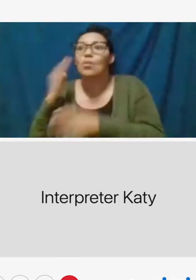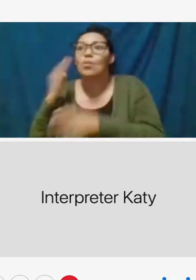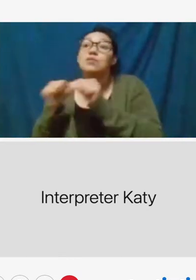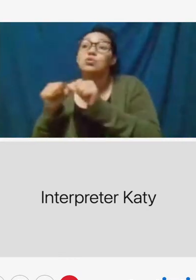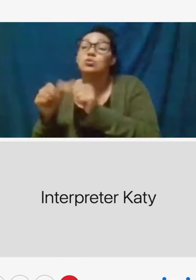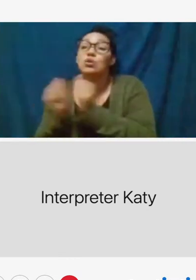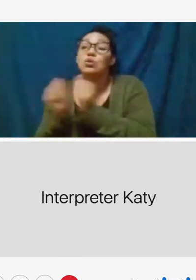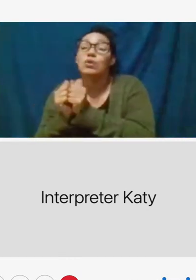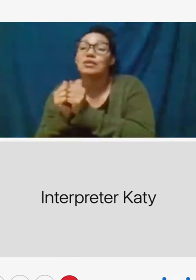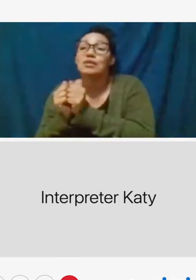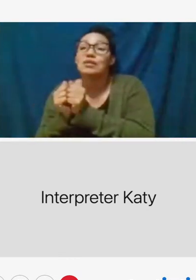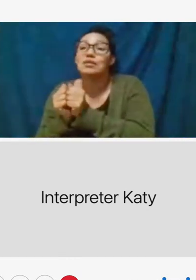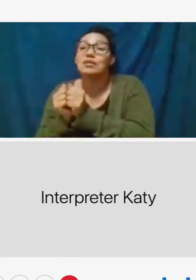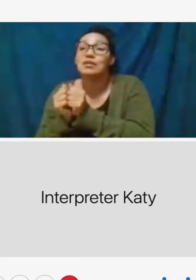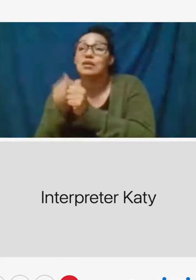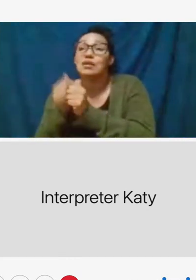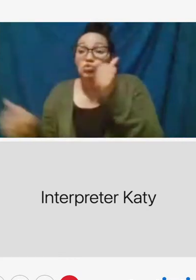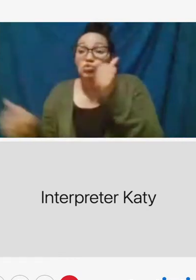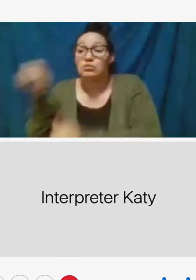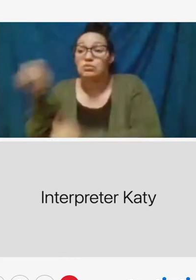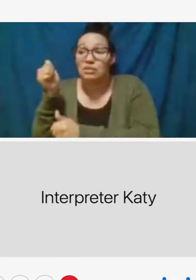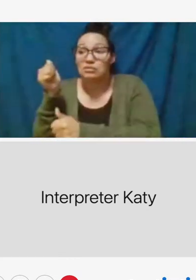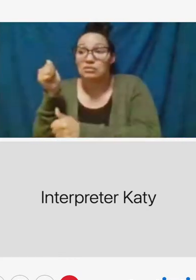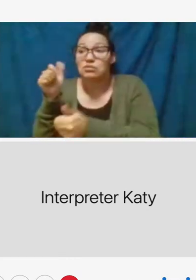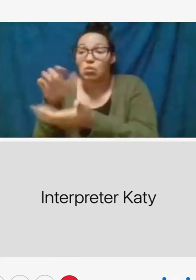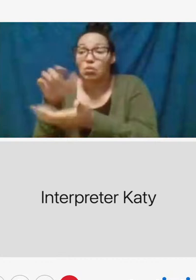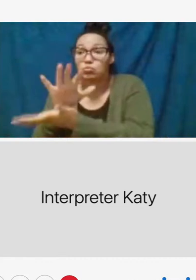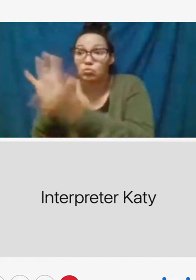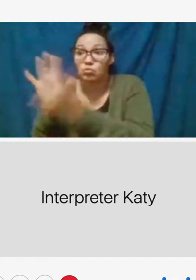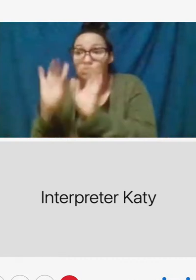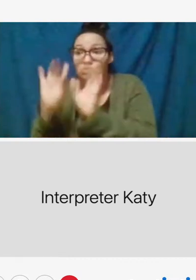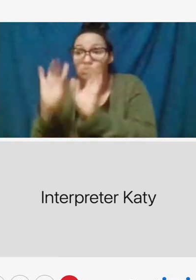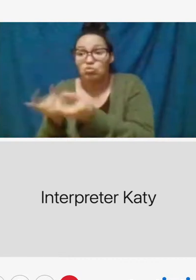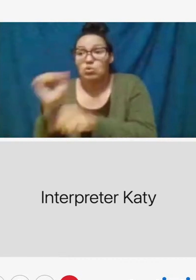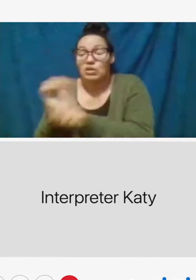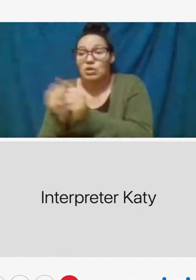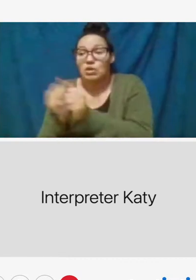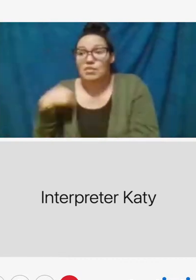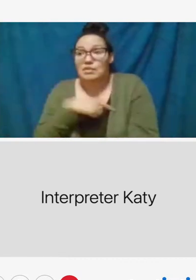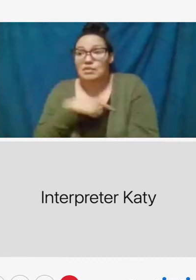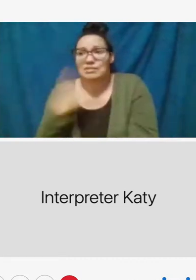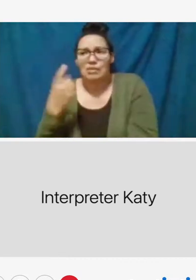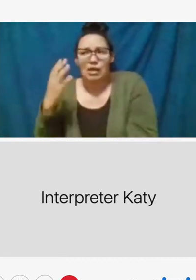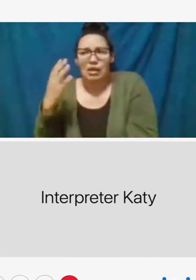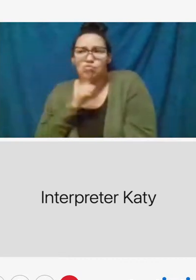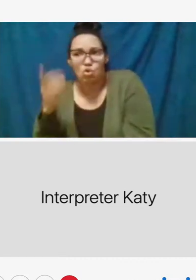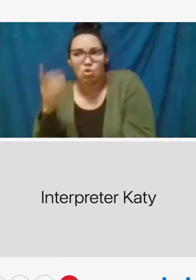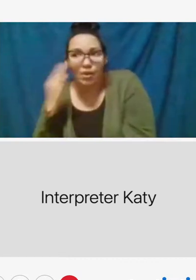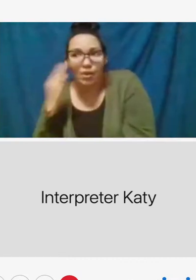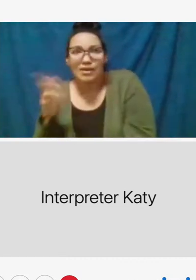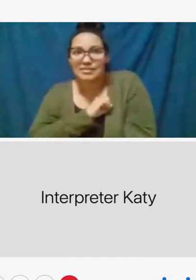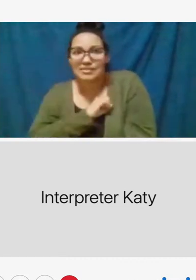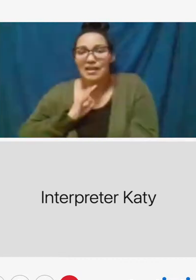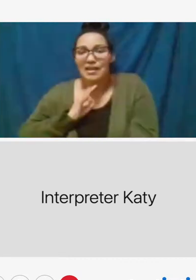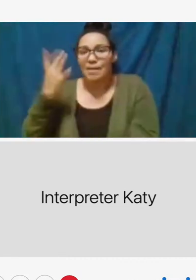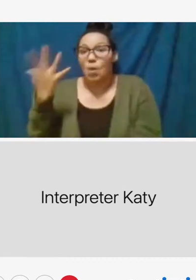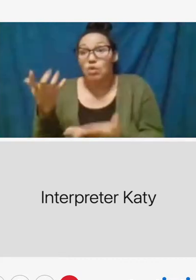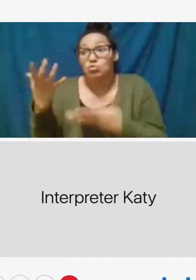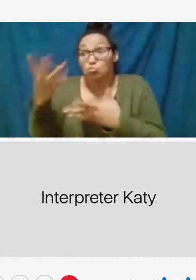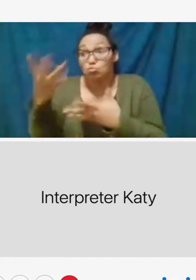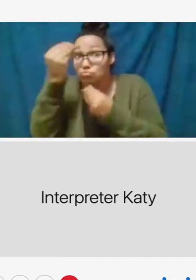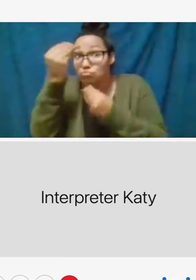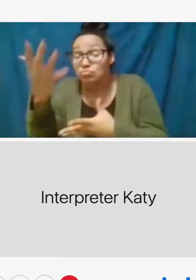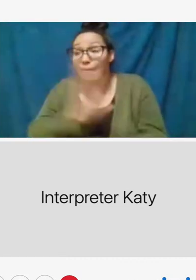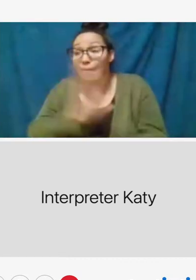does a great job working with us uh so again some something I'm sure you're aware of and your staff's aware of but I want to share with our board that there are laws that